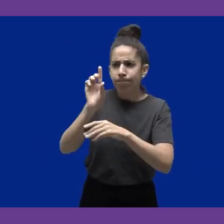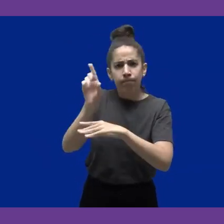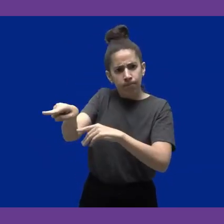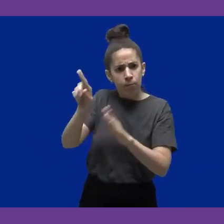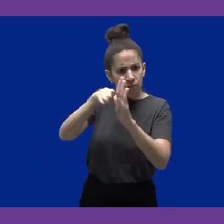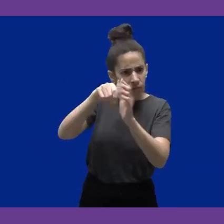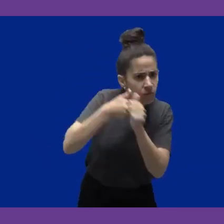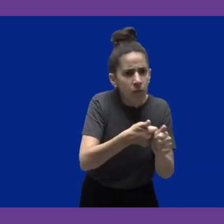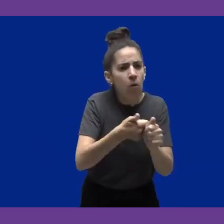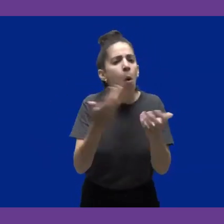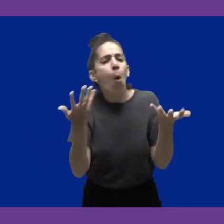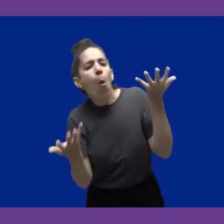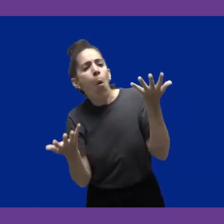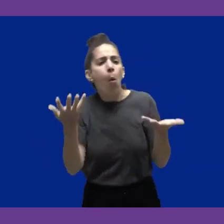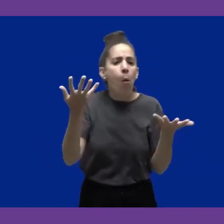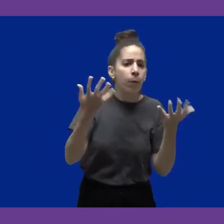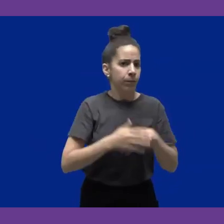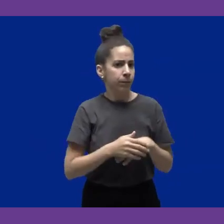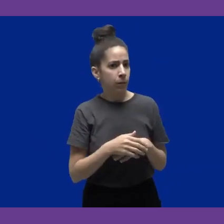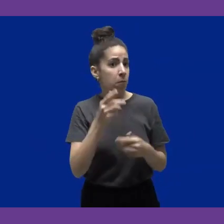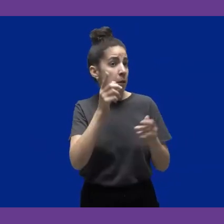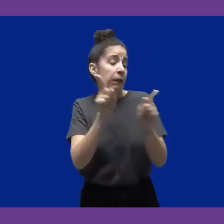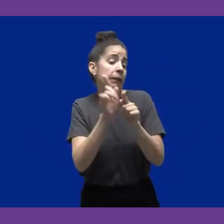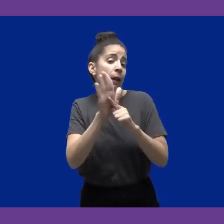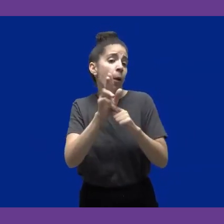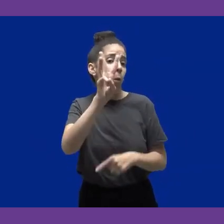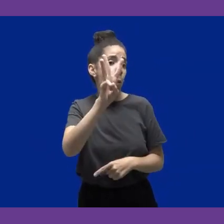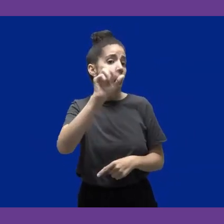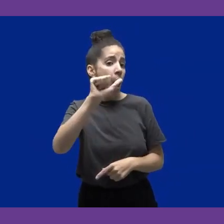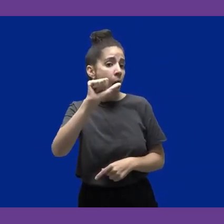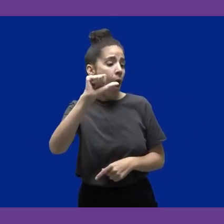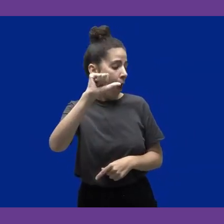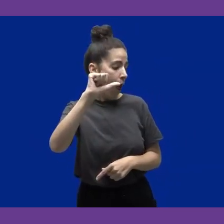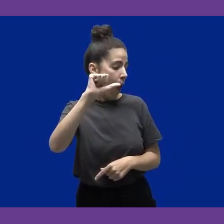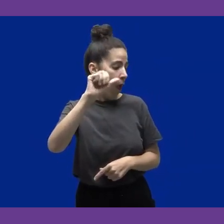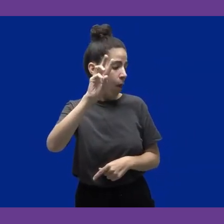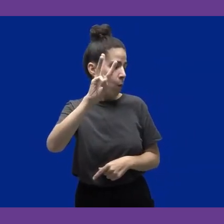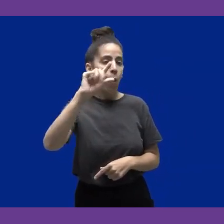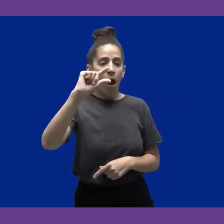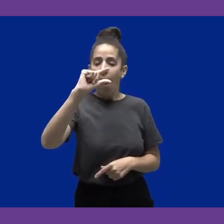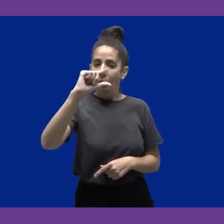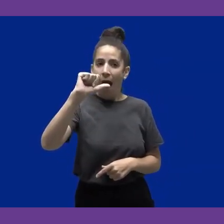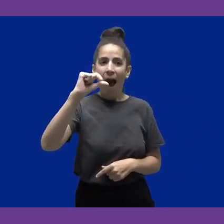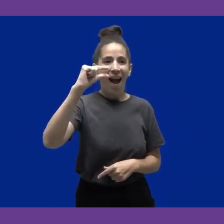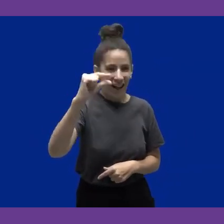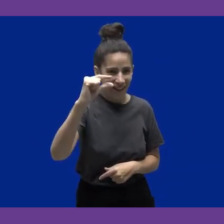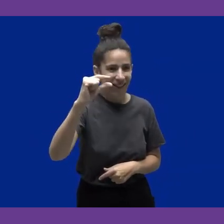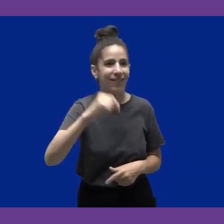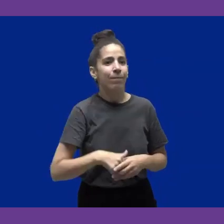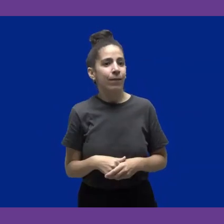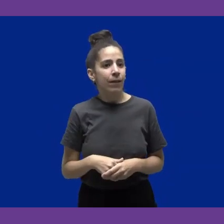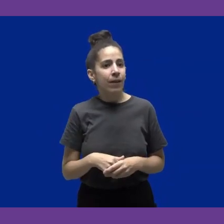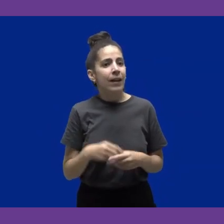We need a clear methodology to comply for all countries together and for each of them separately. It's not as easy as